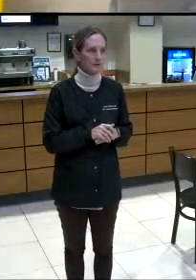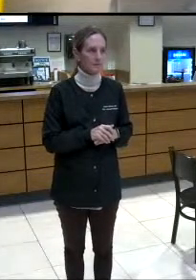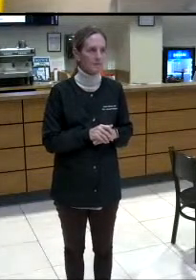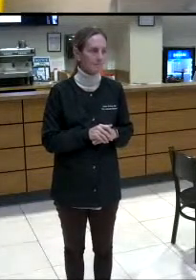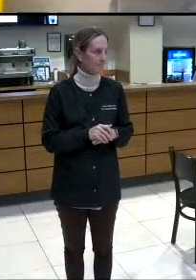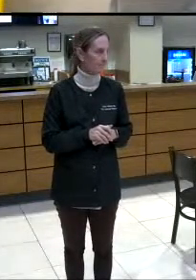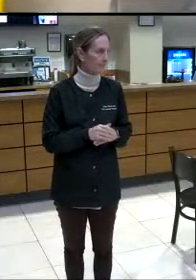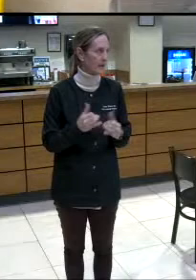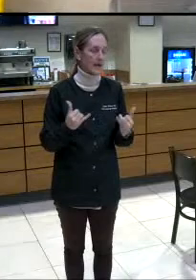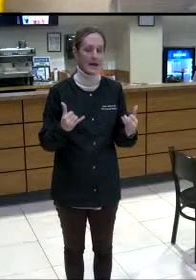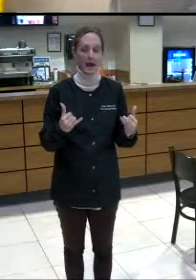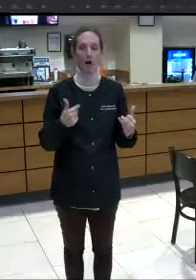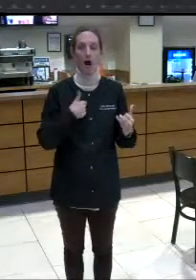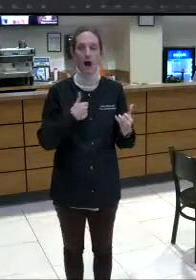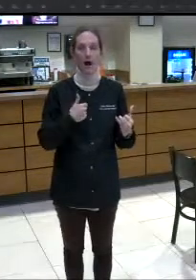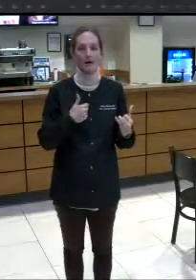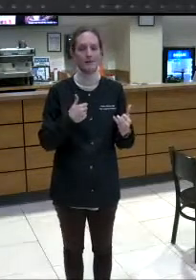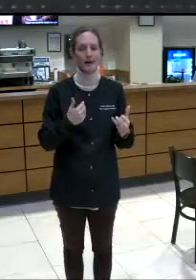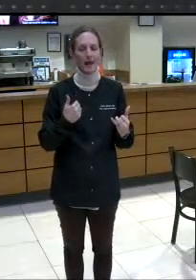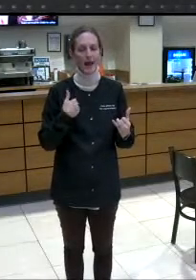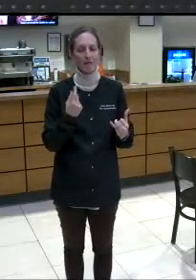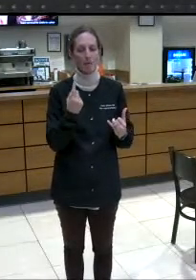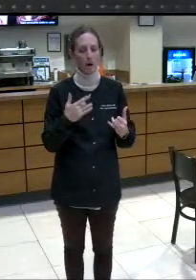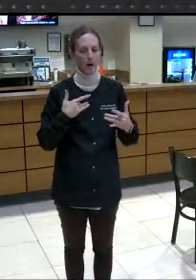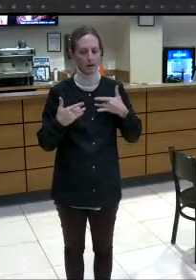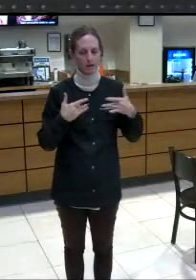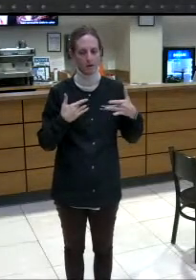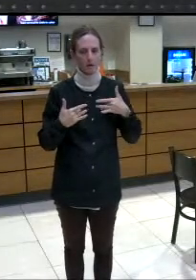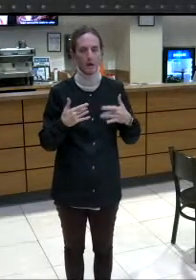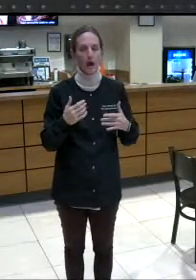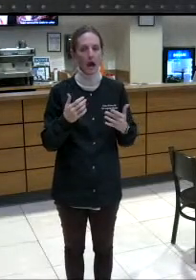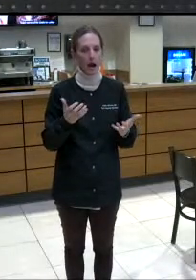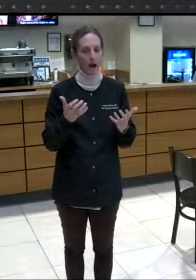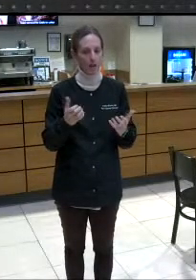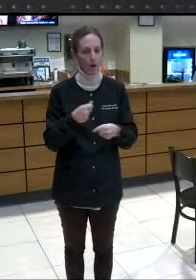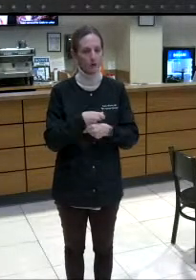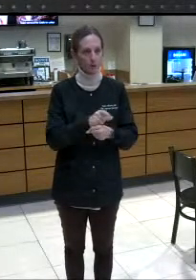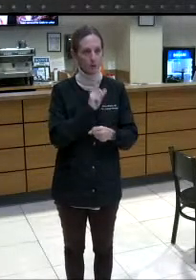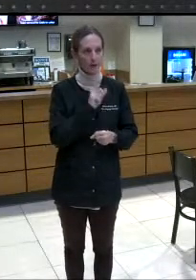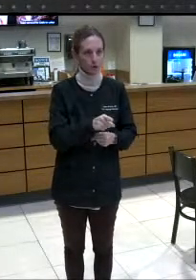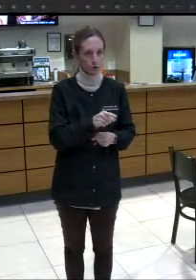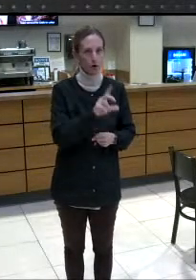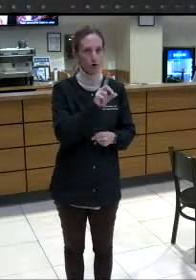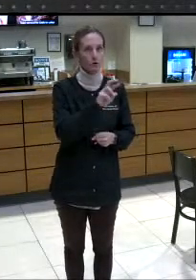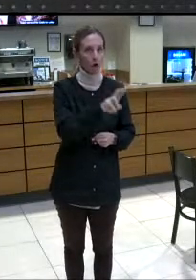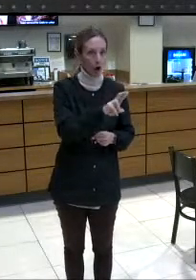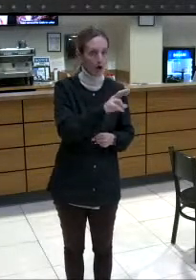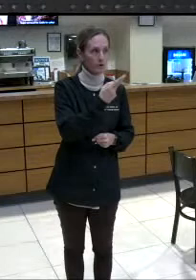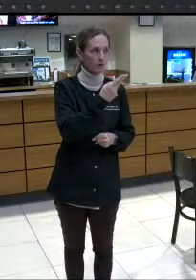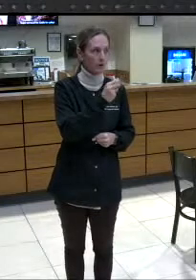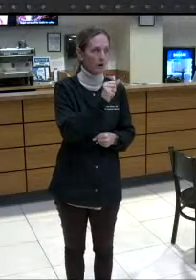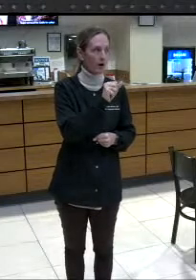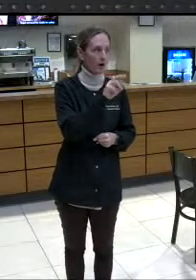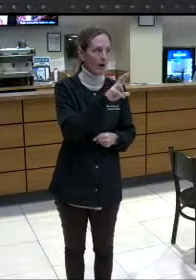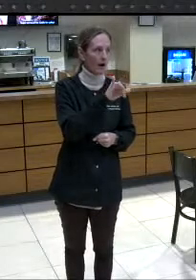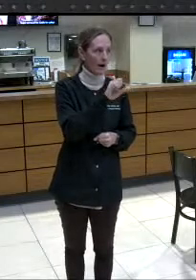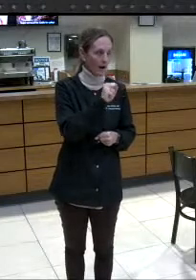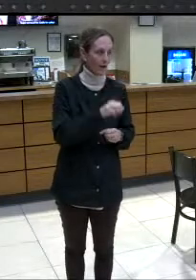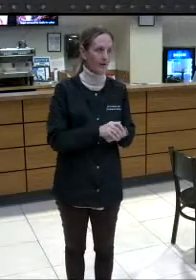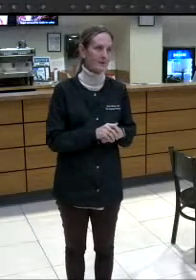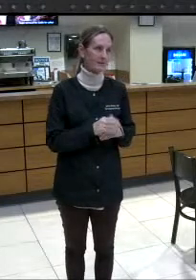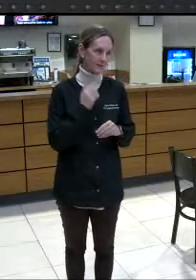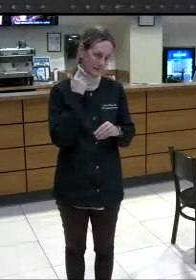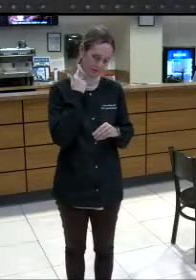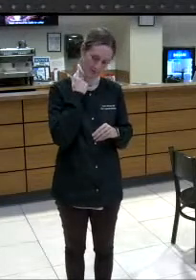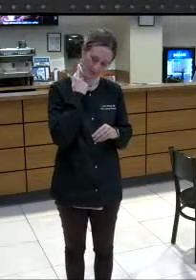would like to make sure that Mr. Harris, Dr. Harris, if he doesn't mind, a lot